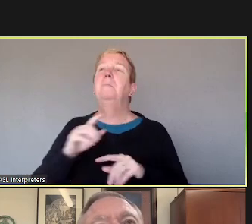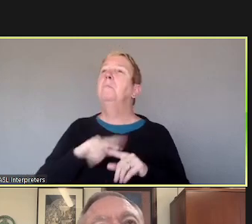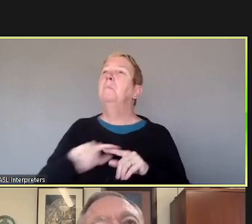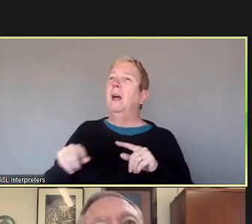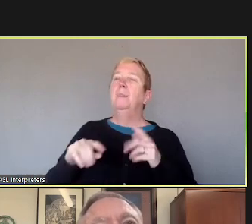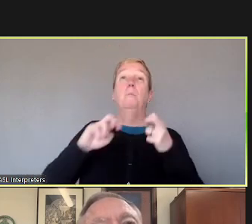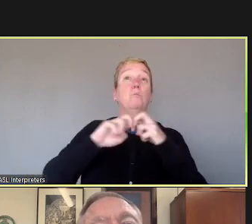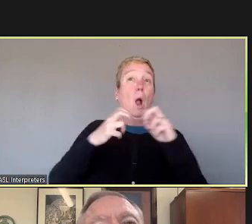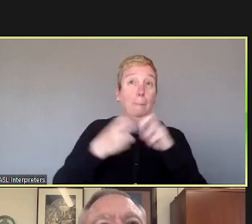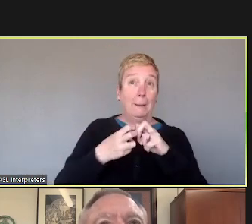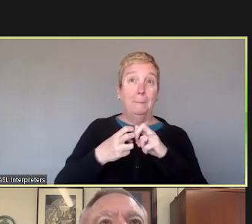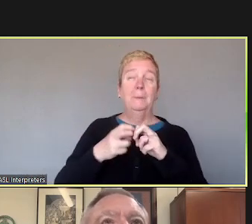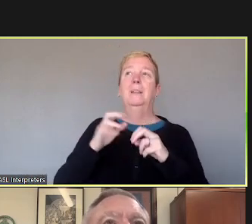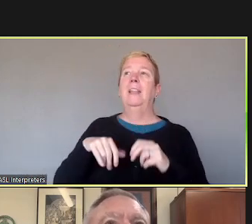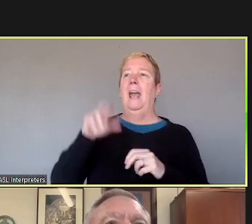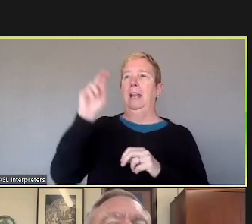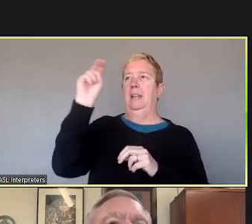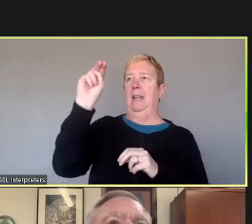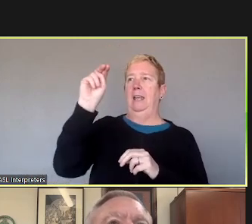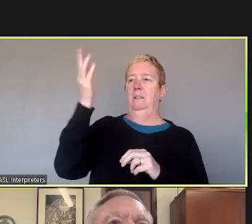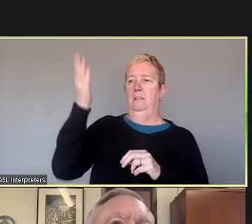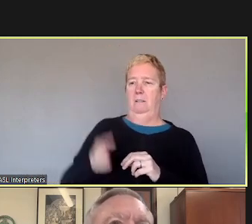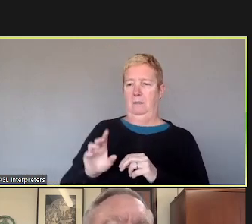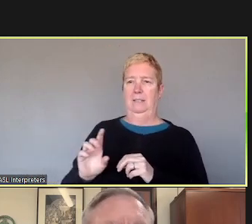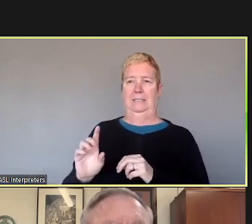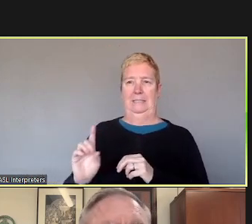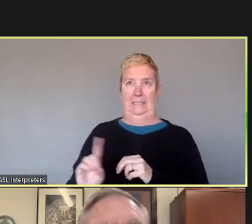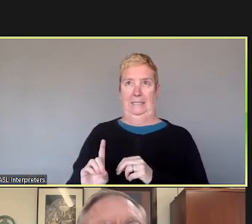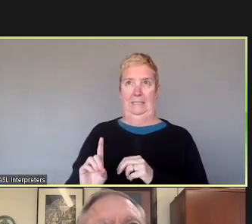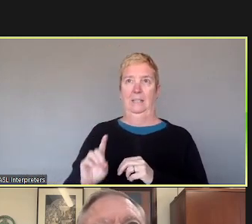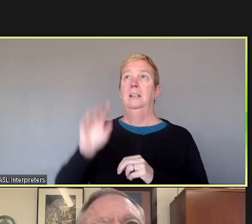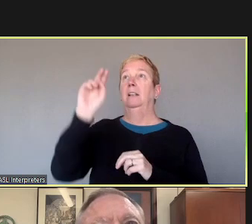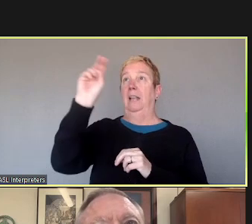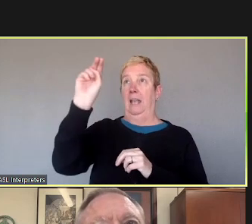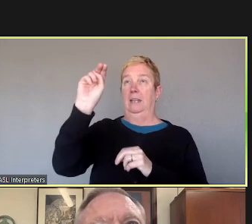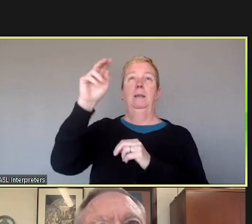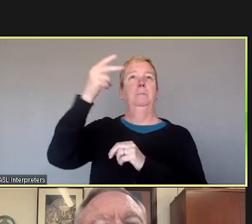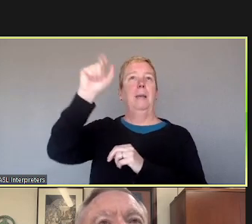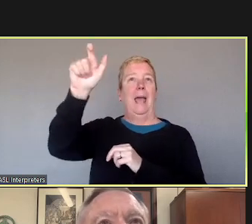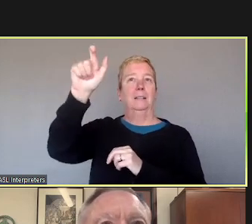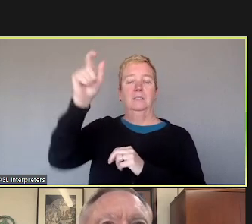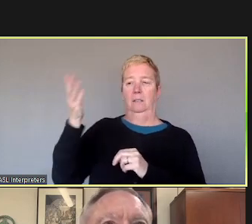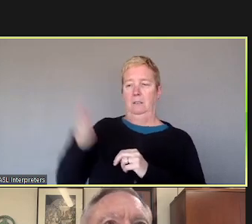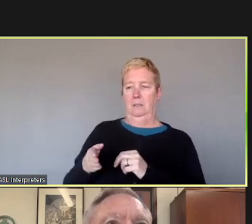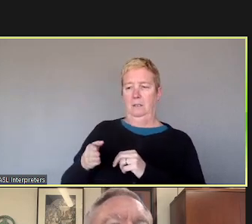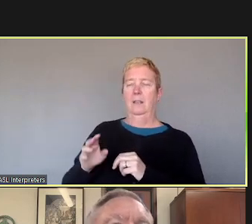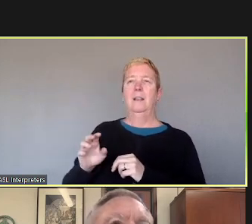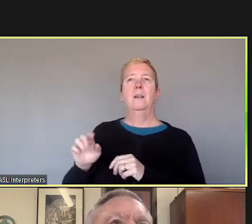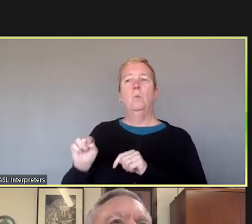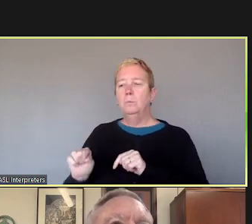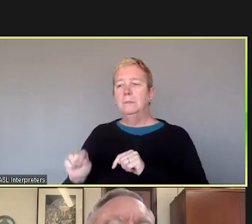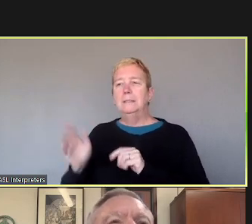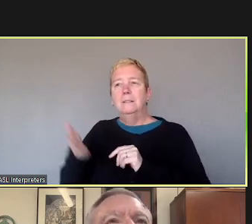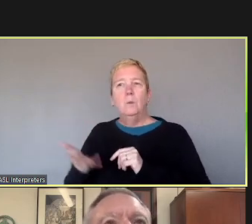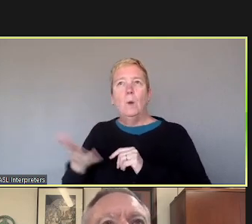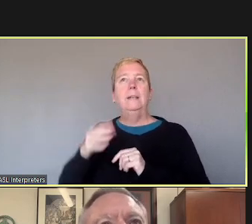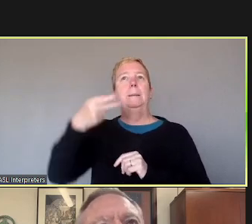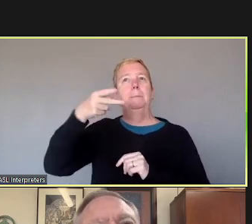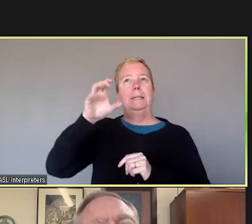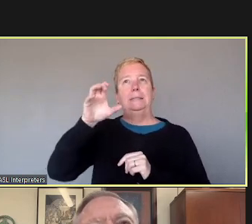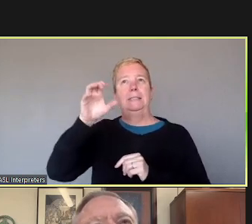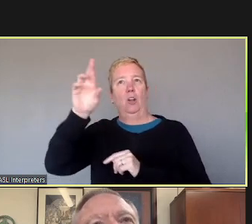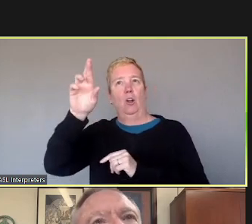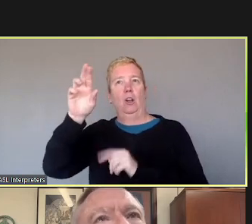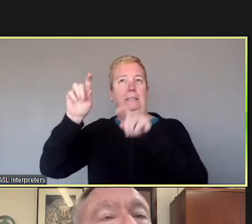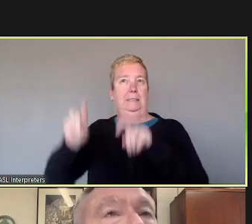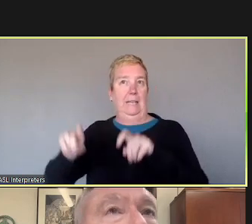of this is Paxlovid prescriptions and the denominator is PCR tests. And so we now know